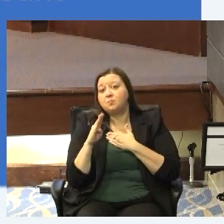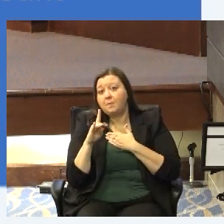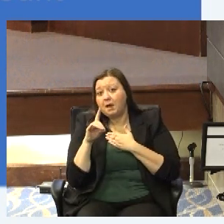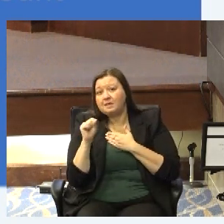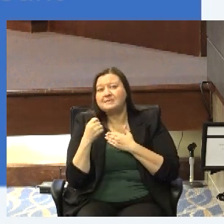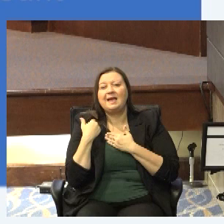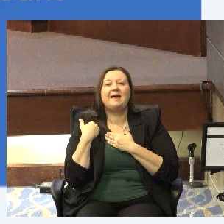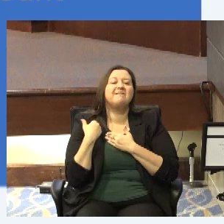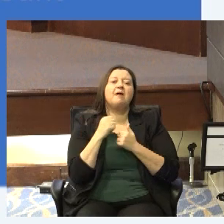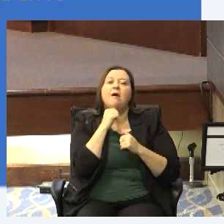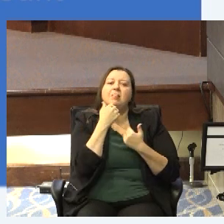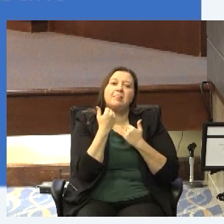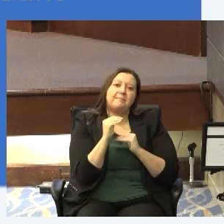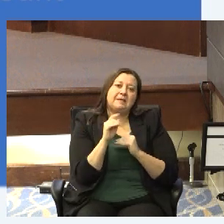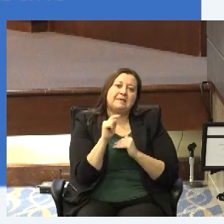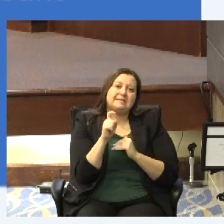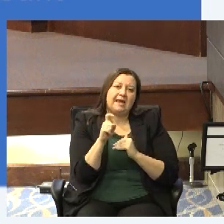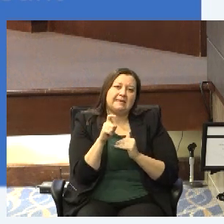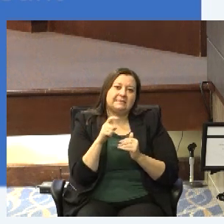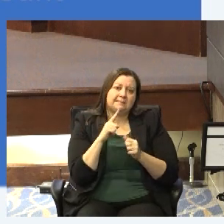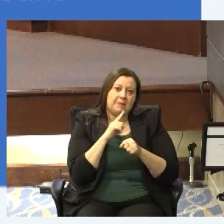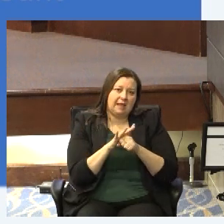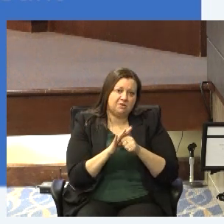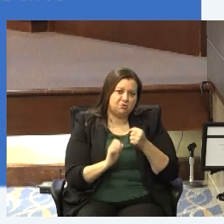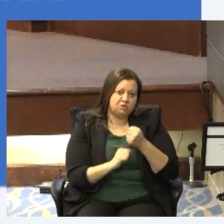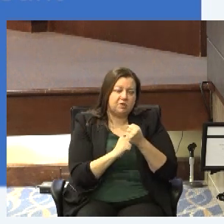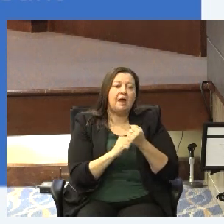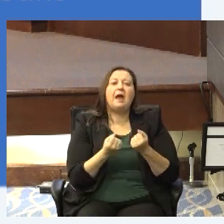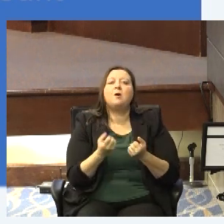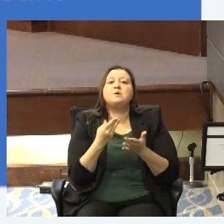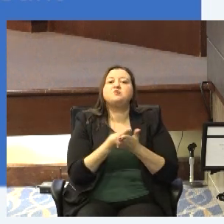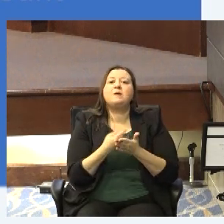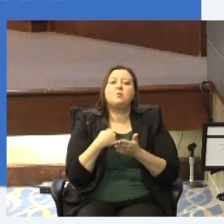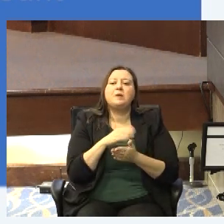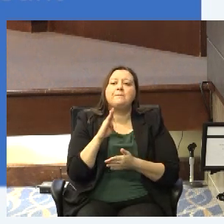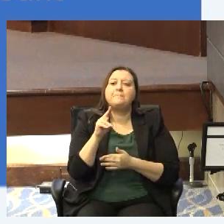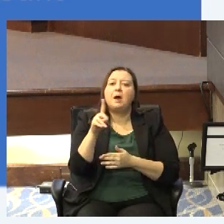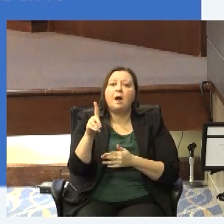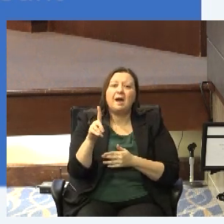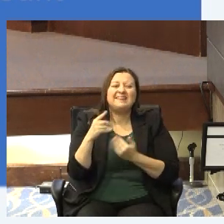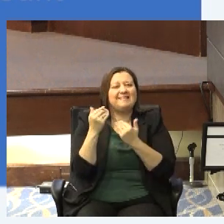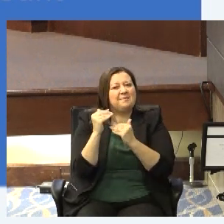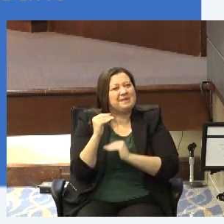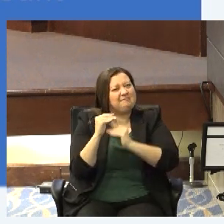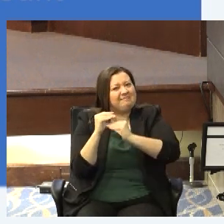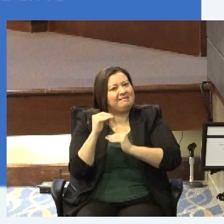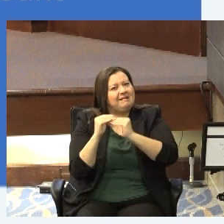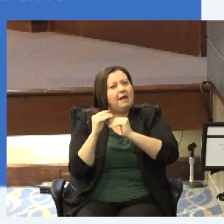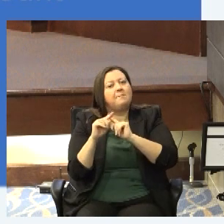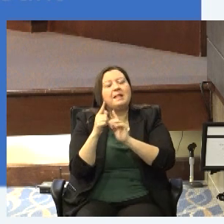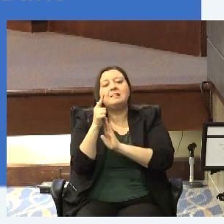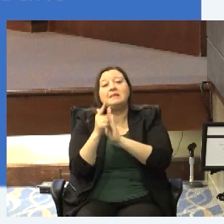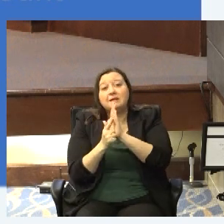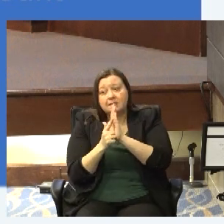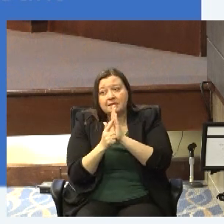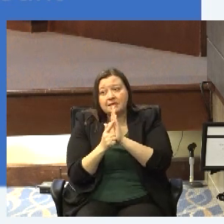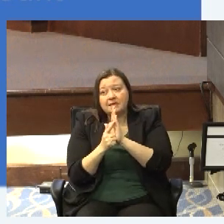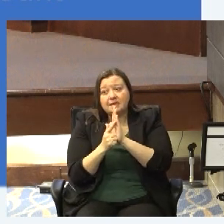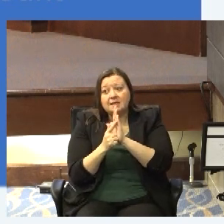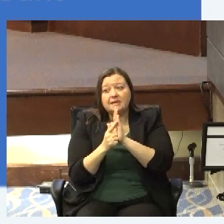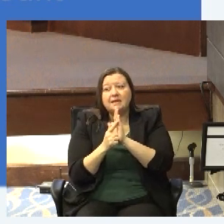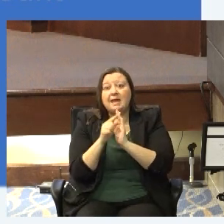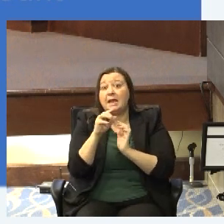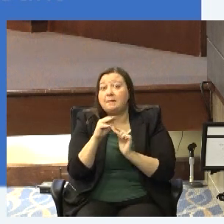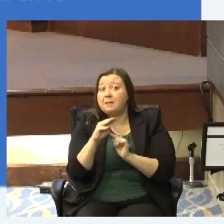tax pledge. As y'all are aware, how much we can bond out is limited, but it is at least legally limited, unlimited for the